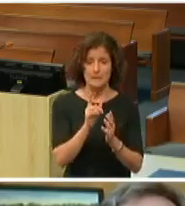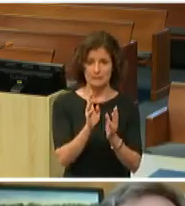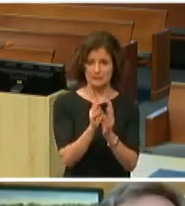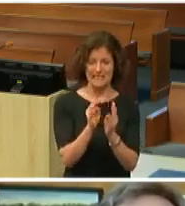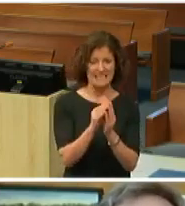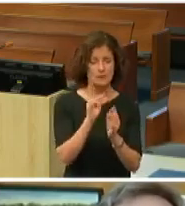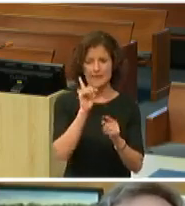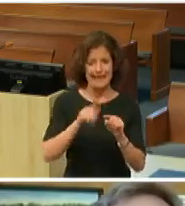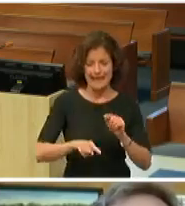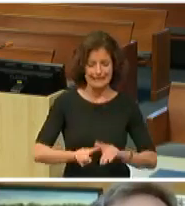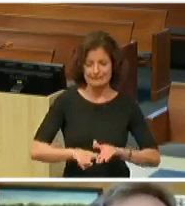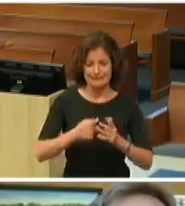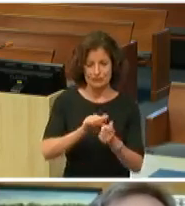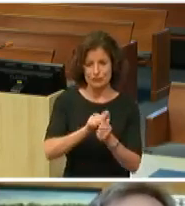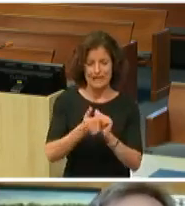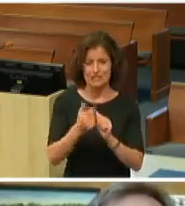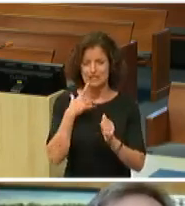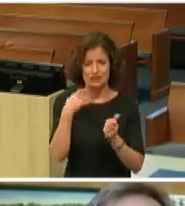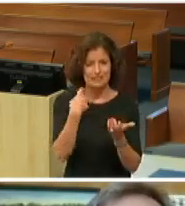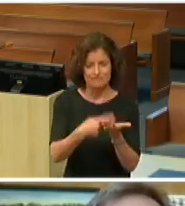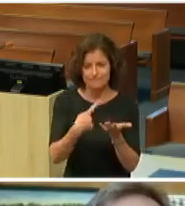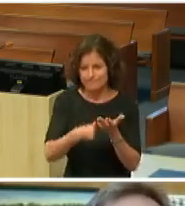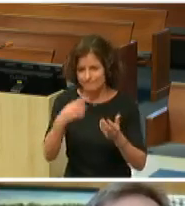Right. And that the authority is still with the chair.